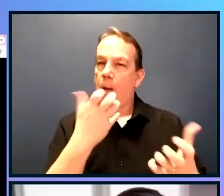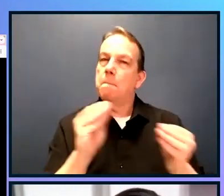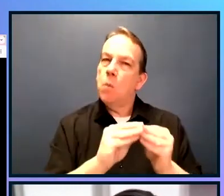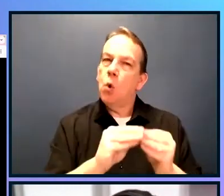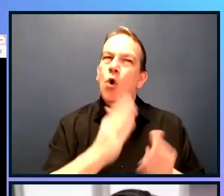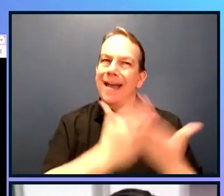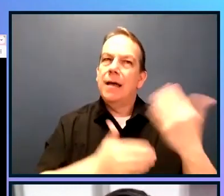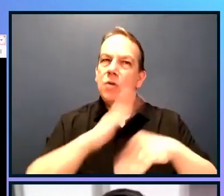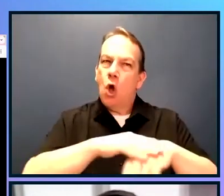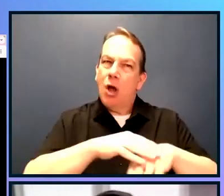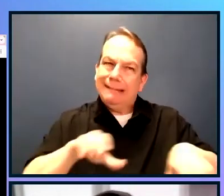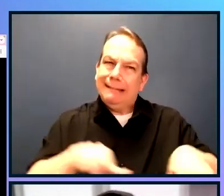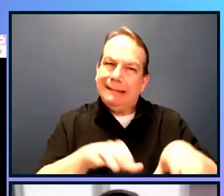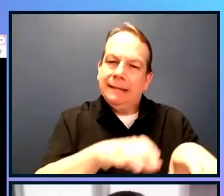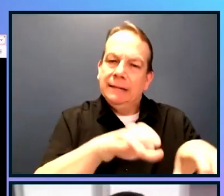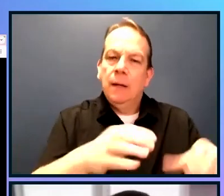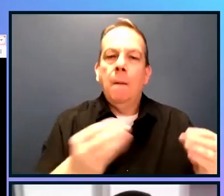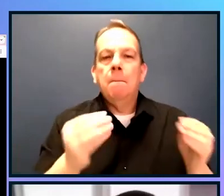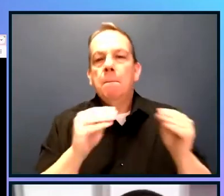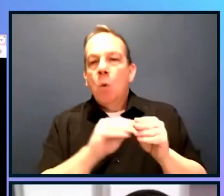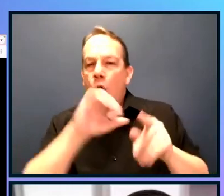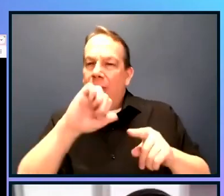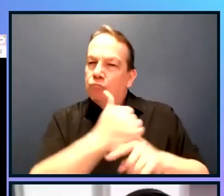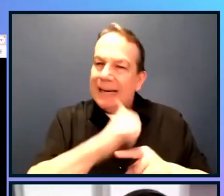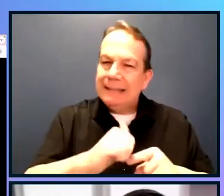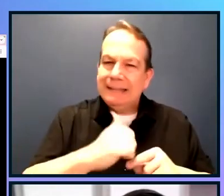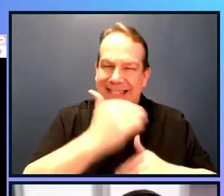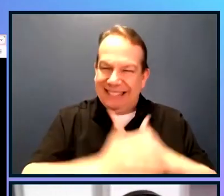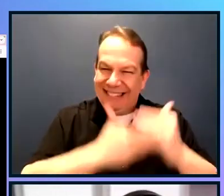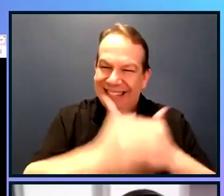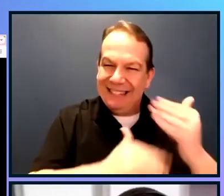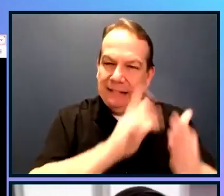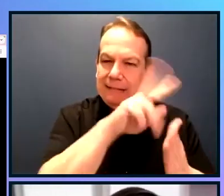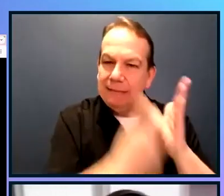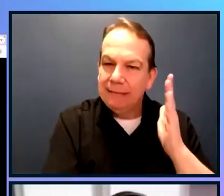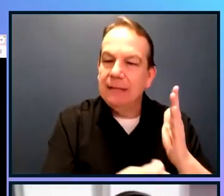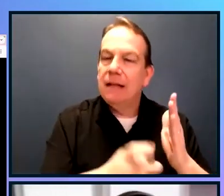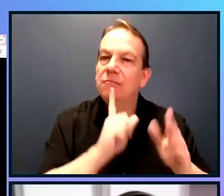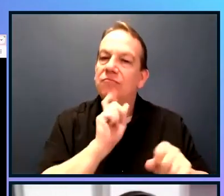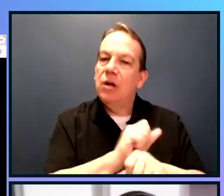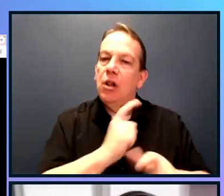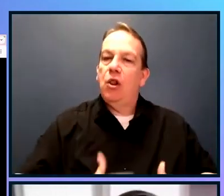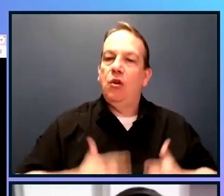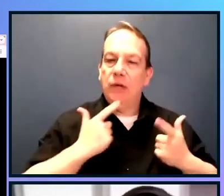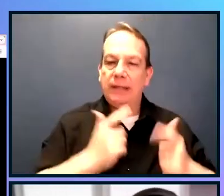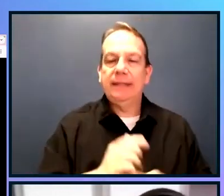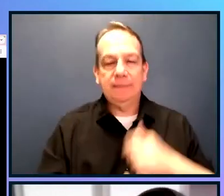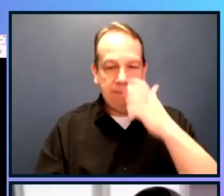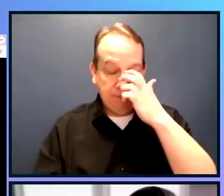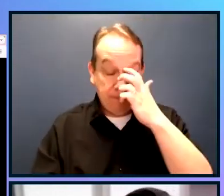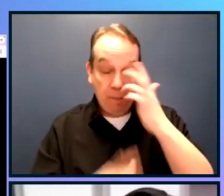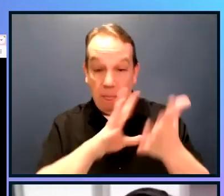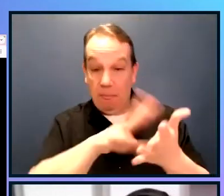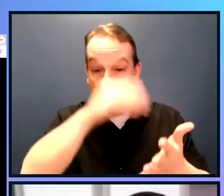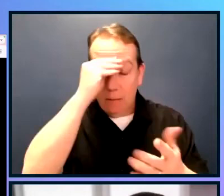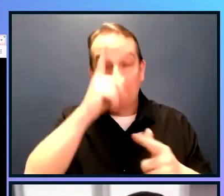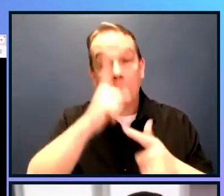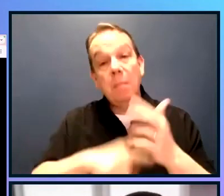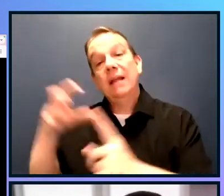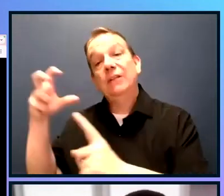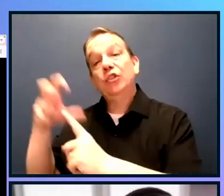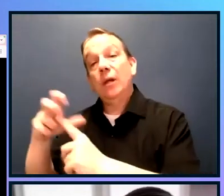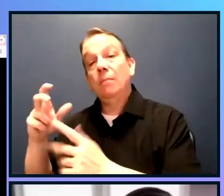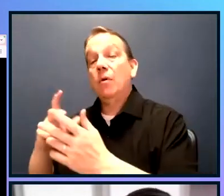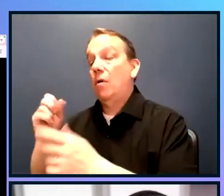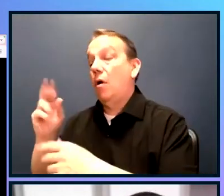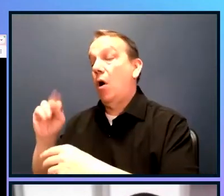experiences. They wanted to do more practice to apply the learning. On the other hand, our Champion program onboarding